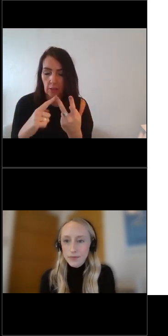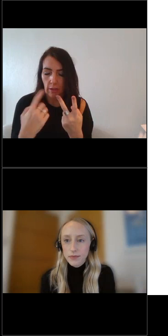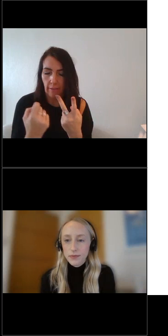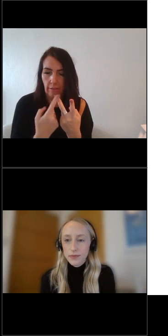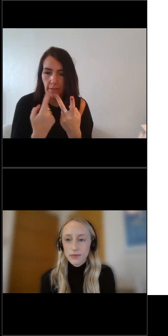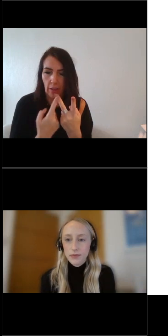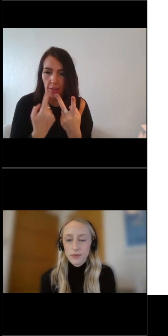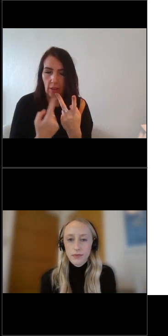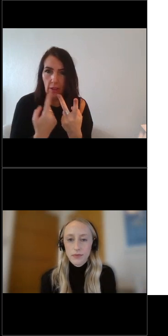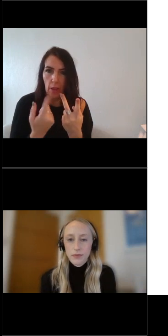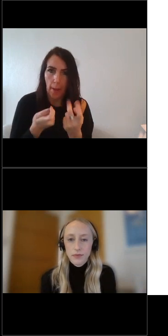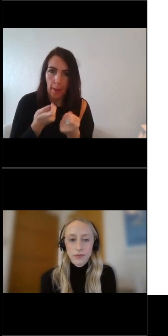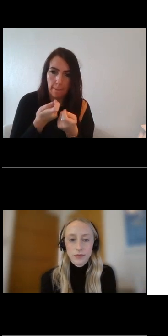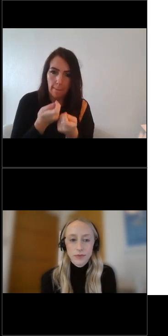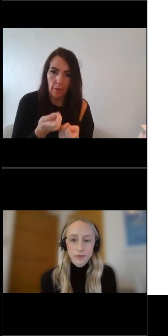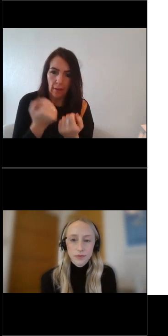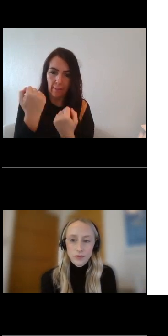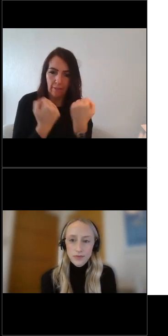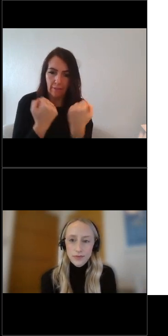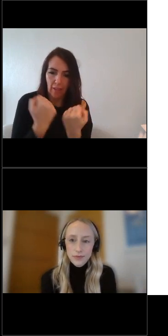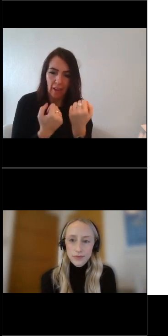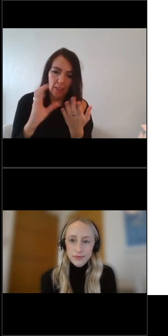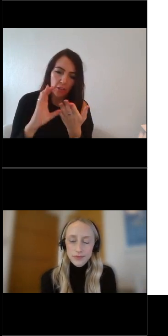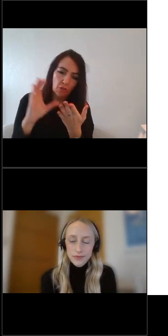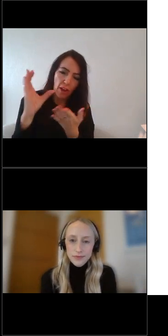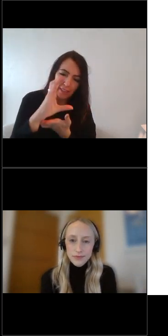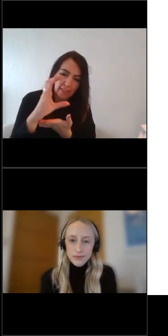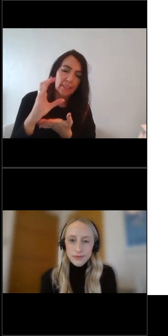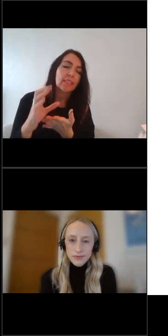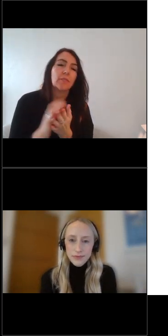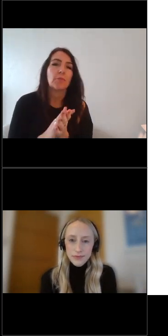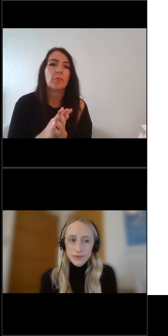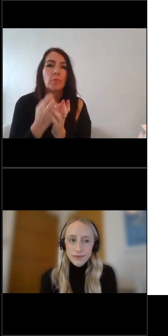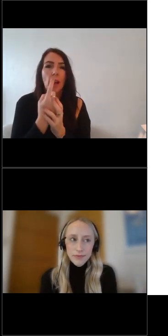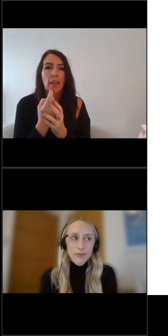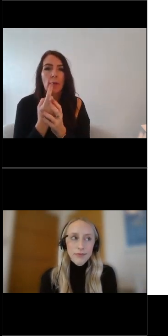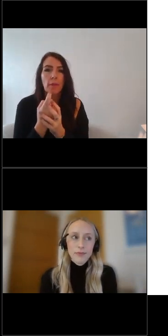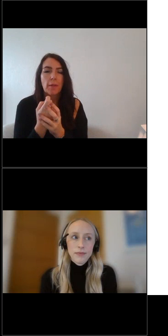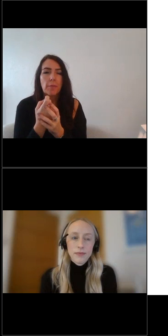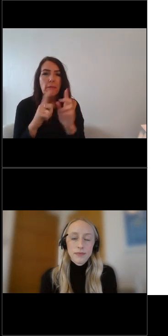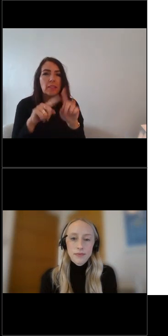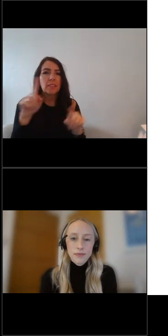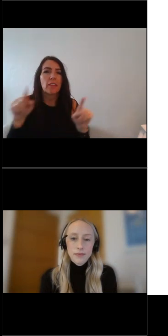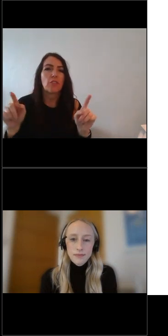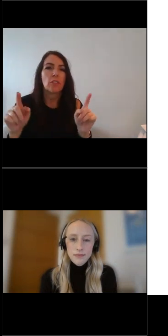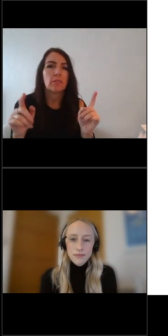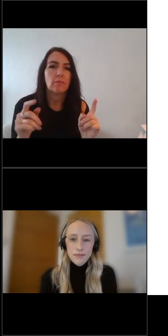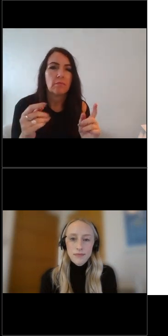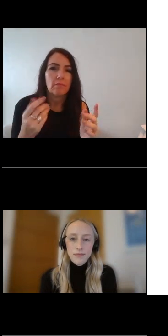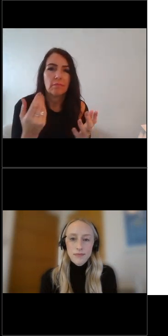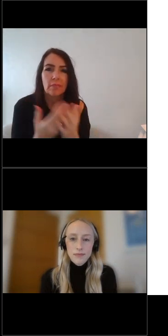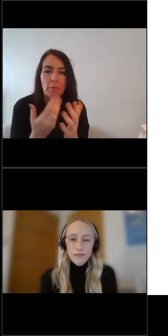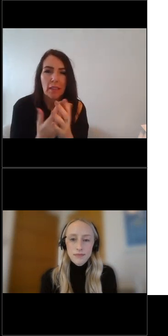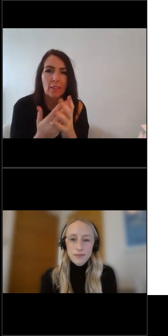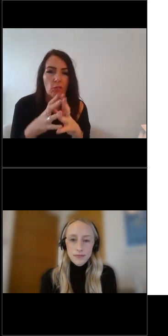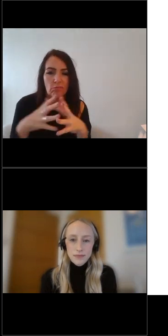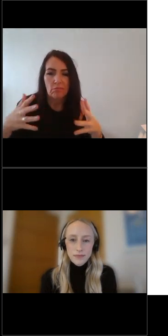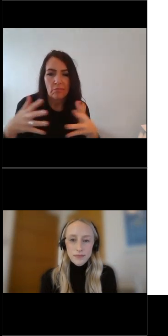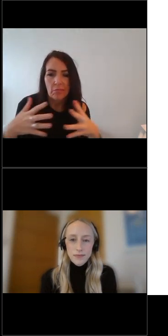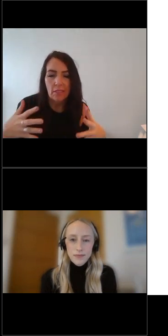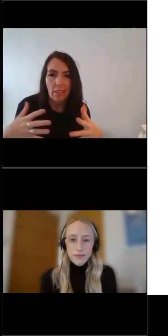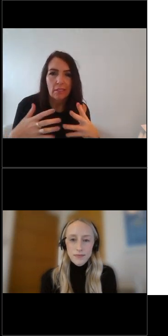a plug-in van grant that can be different amounts according to the size of your van. I believe if